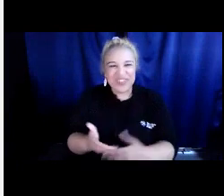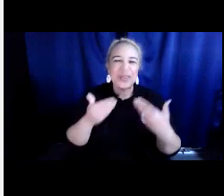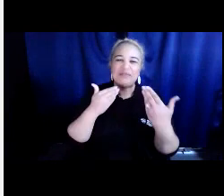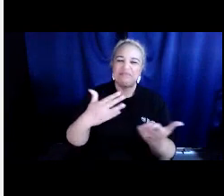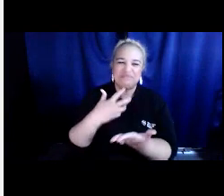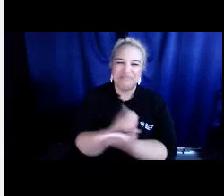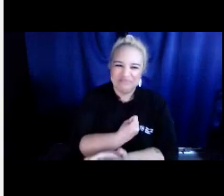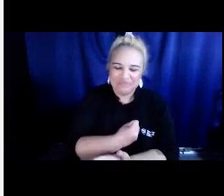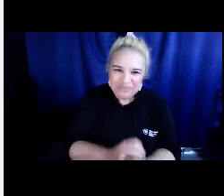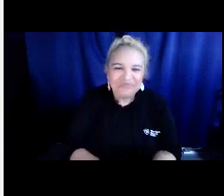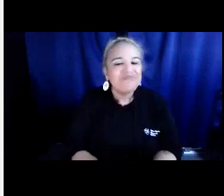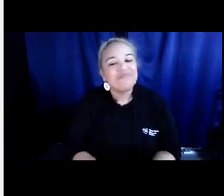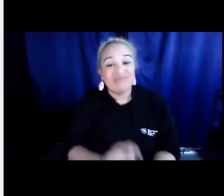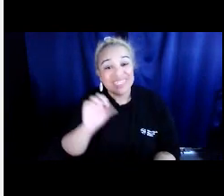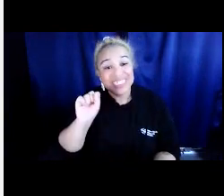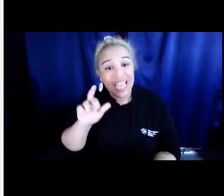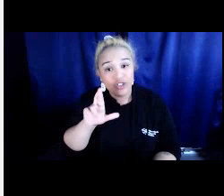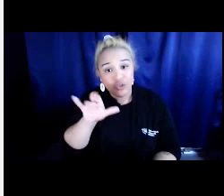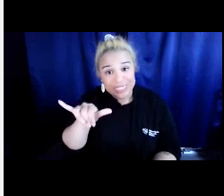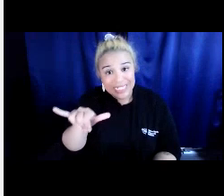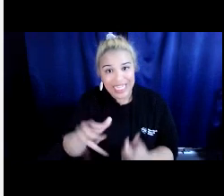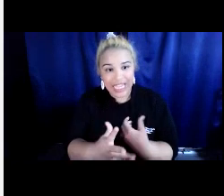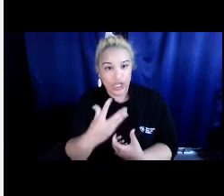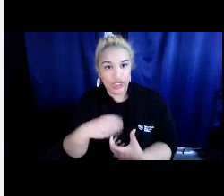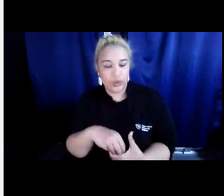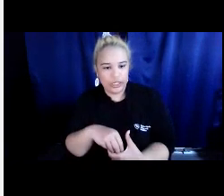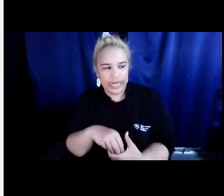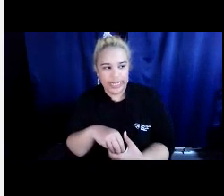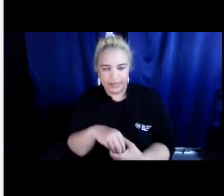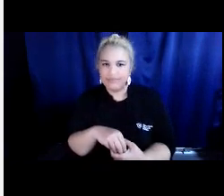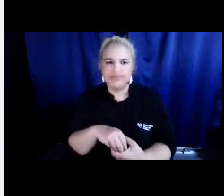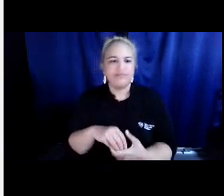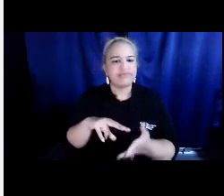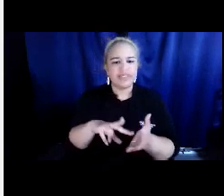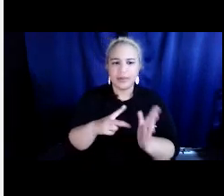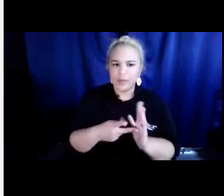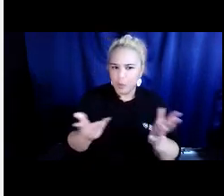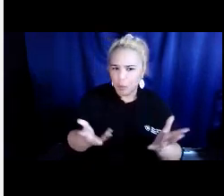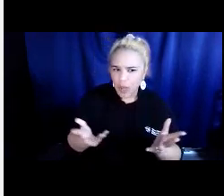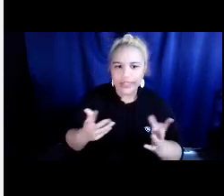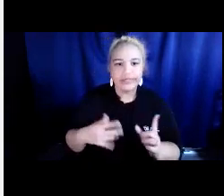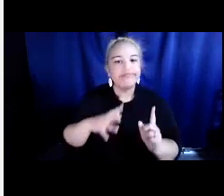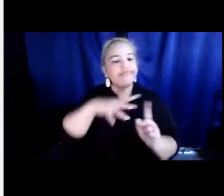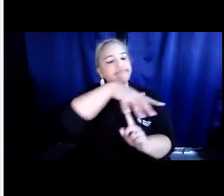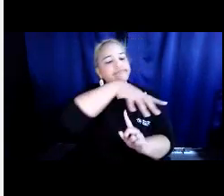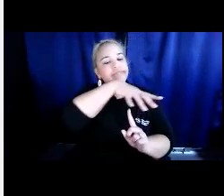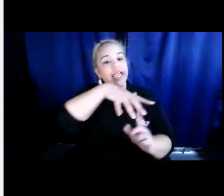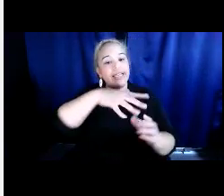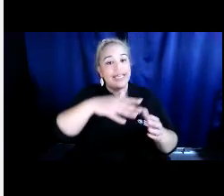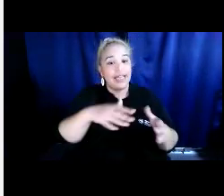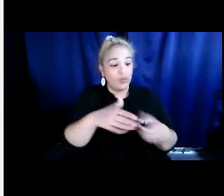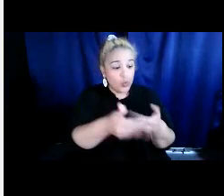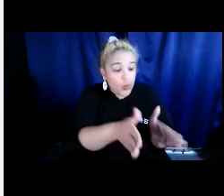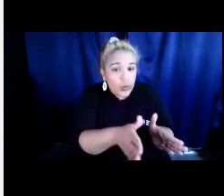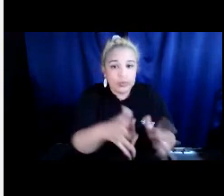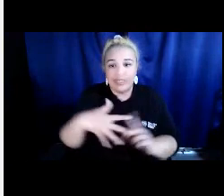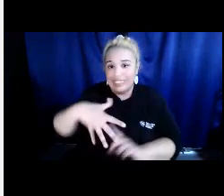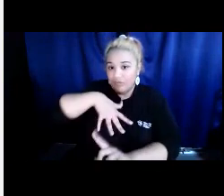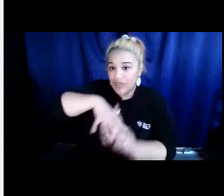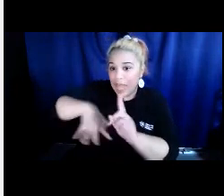Sensory inclusion means considering sensory needs when creating spaces, environments, and experiences to